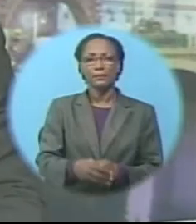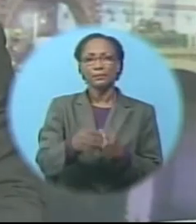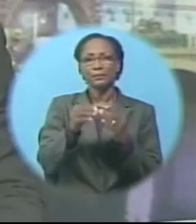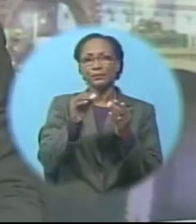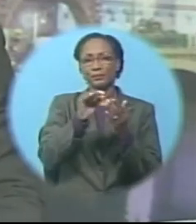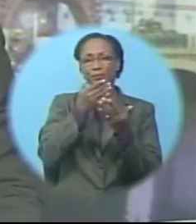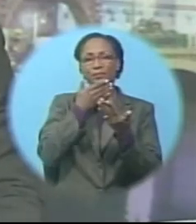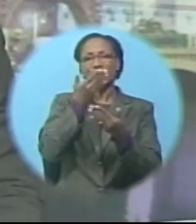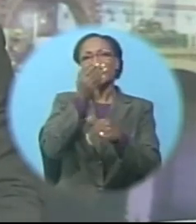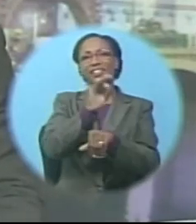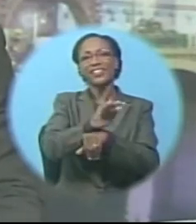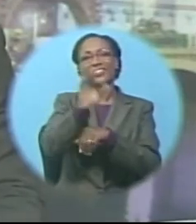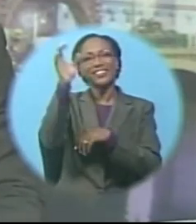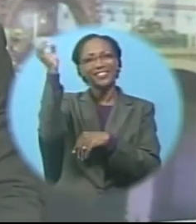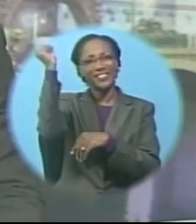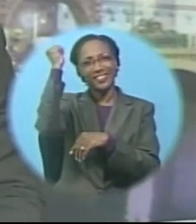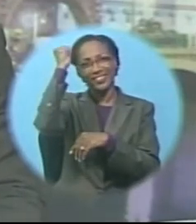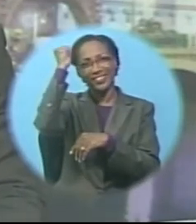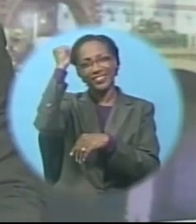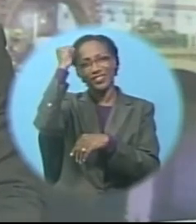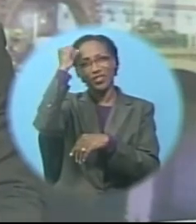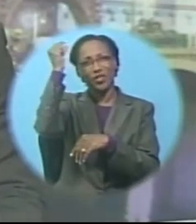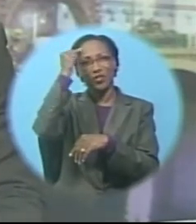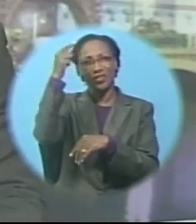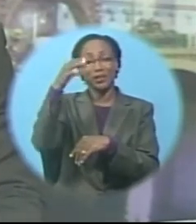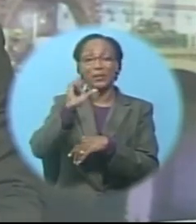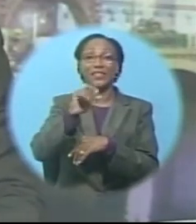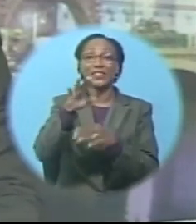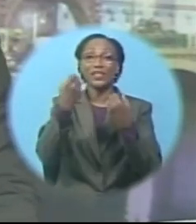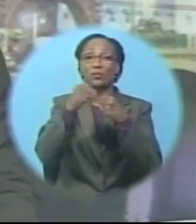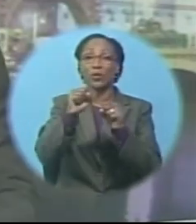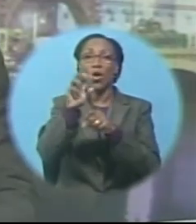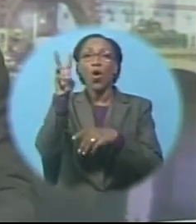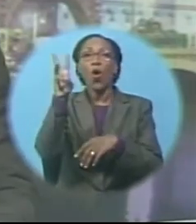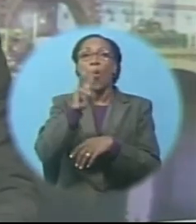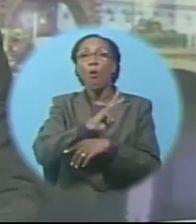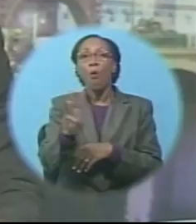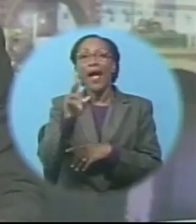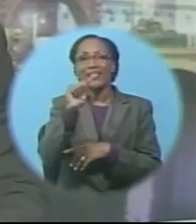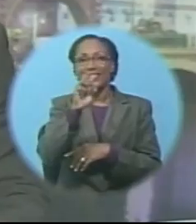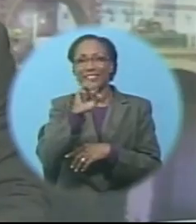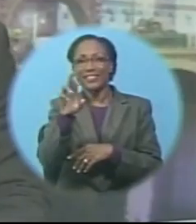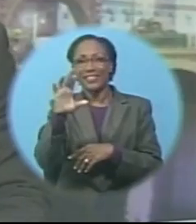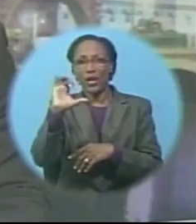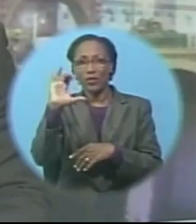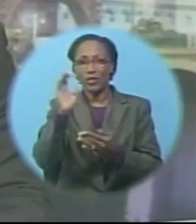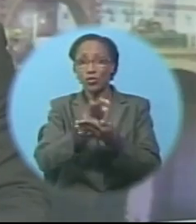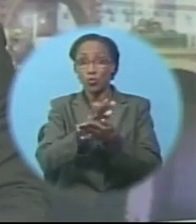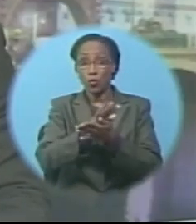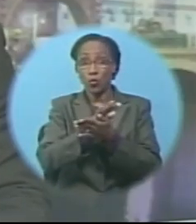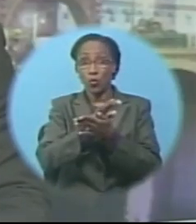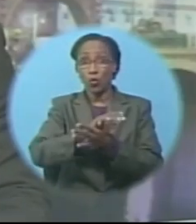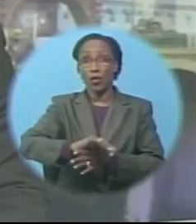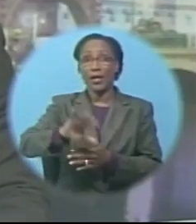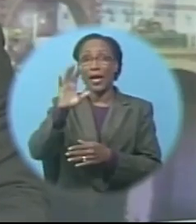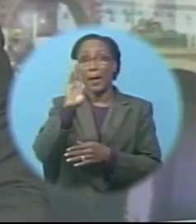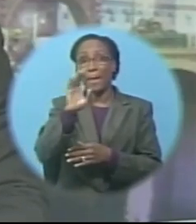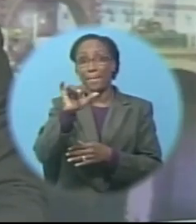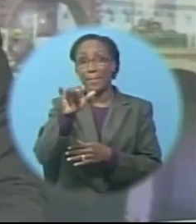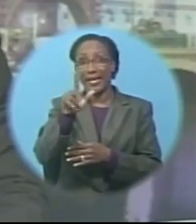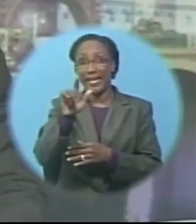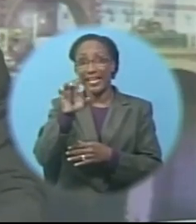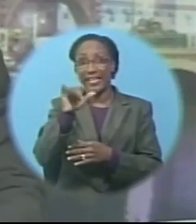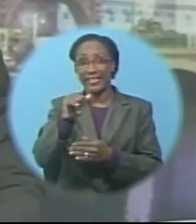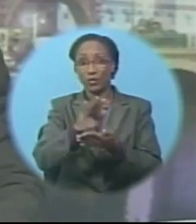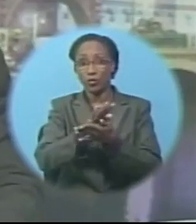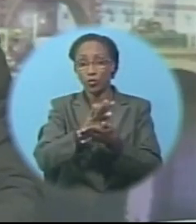Good evening, I'm Sean Green with the CBC Sports. Well, West Starris Primary will join Baileys in the final of the Guardian Group